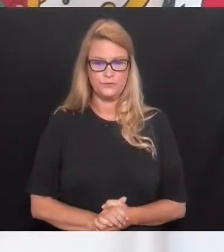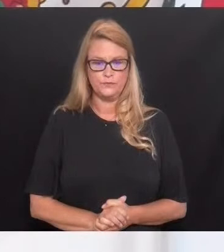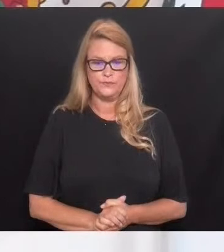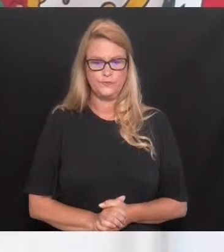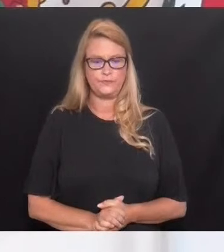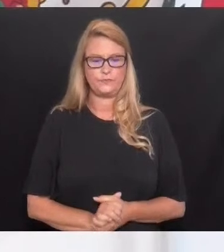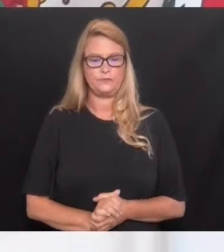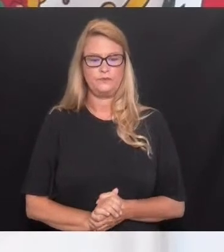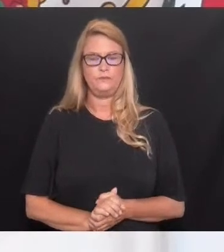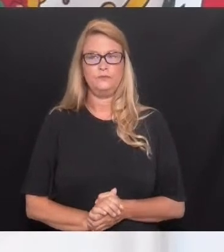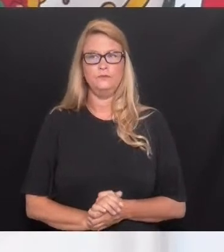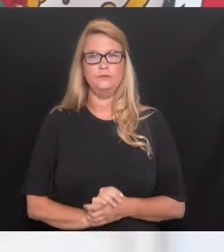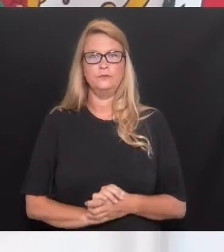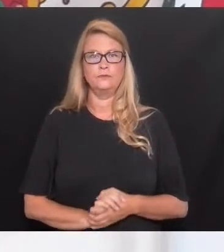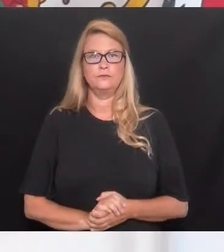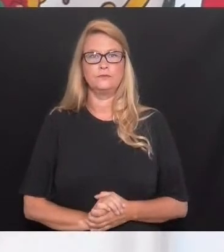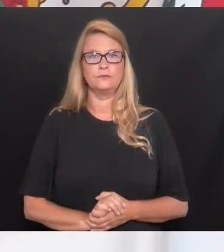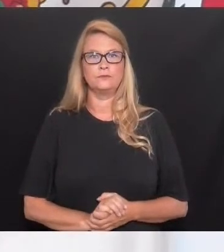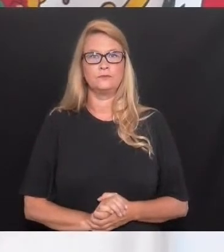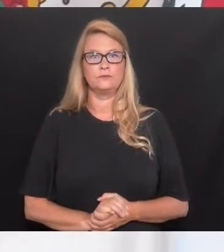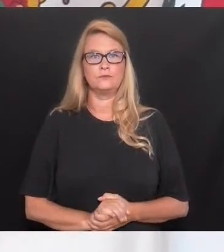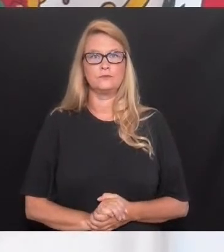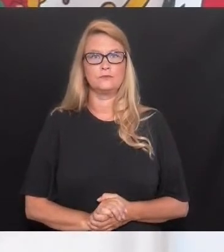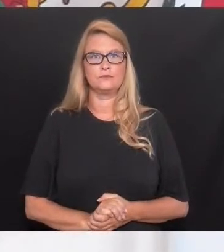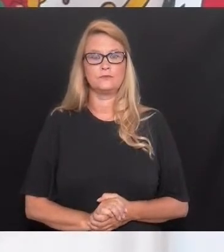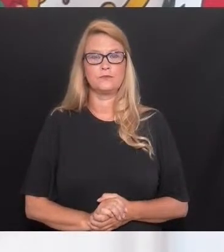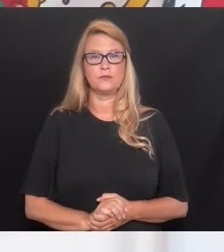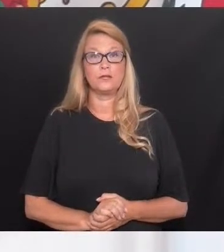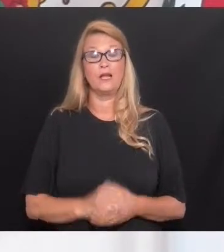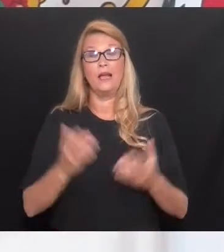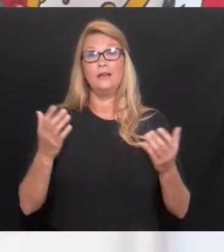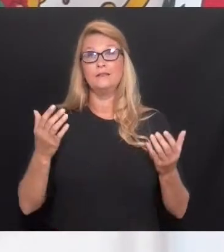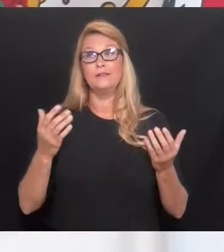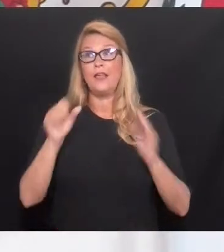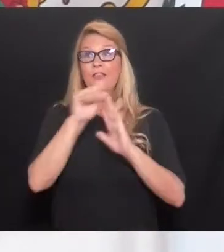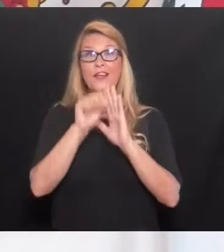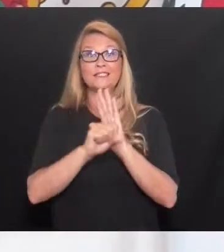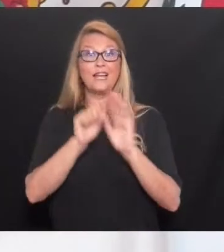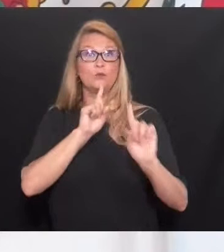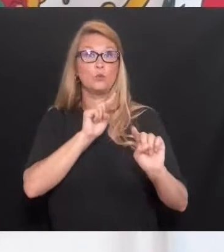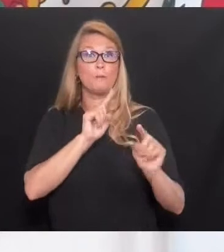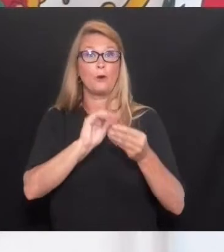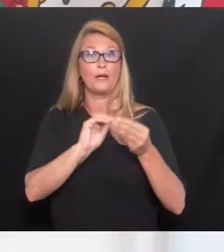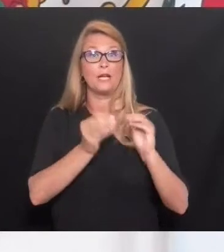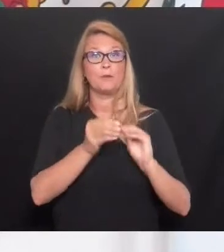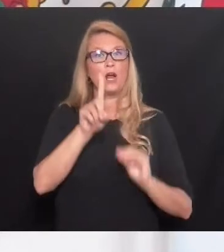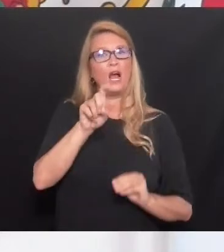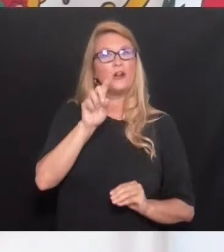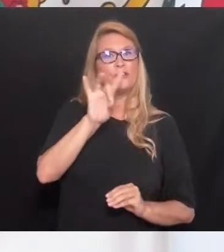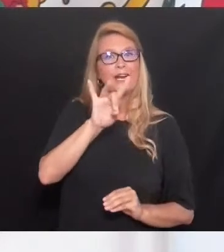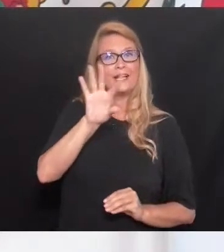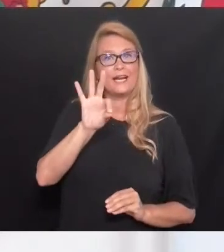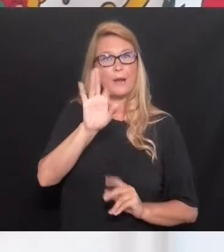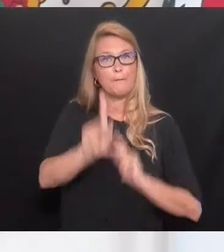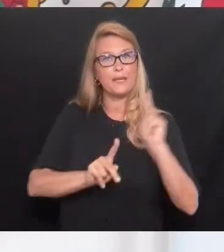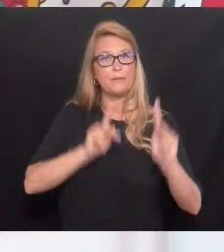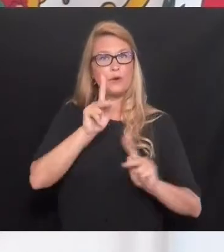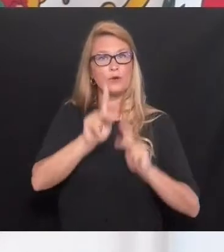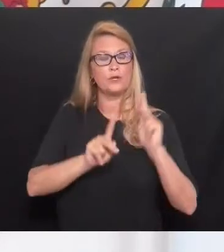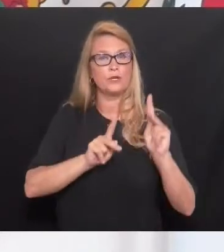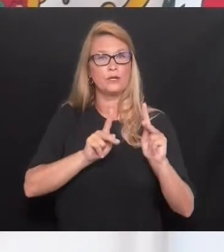nevertheless, you know, from the standpoint of our numbers, we have 189 people that